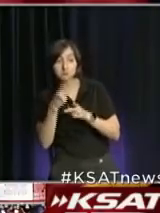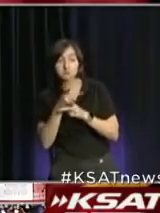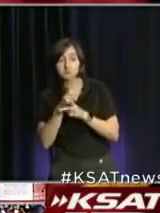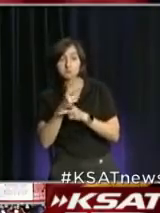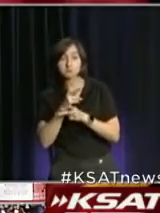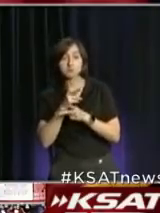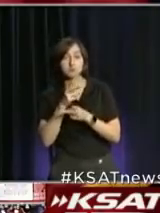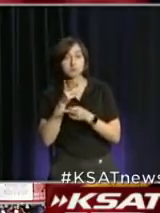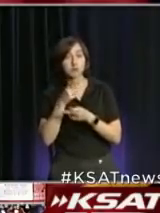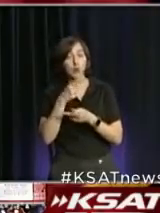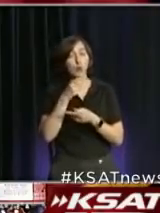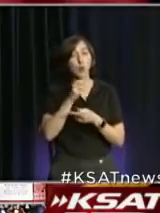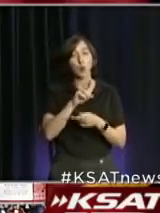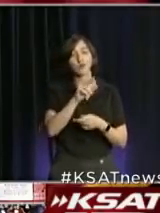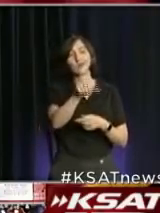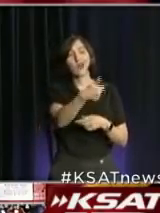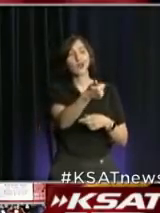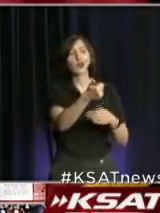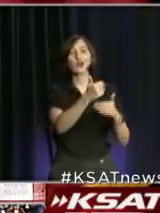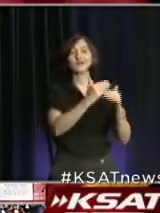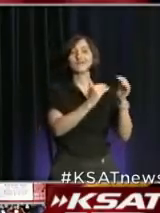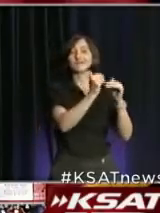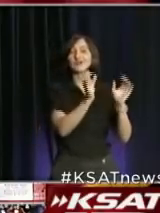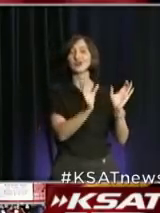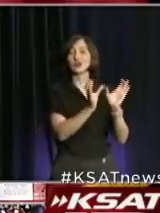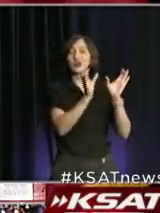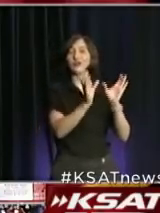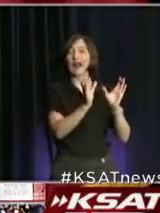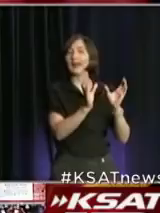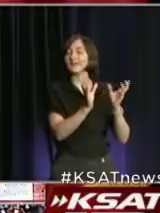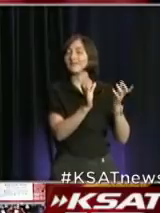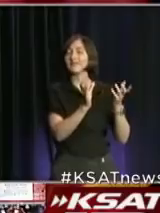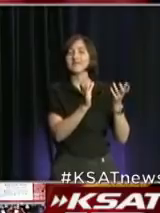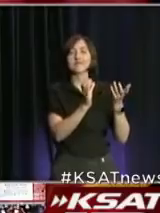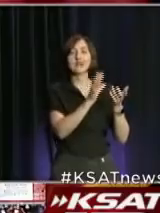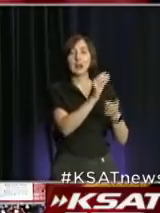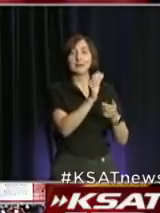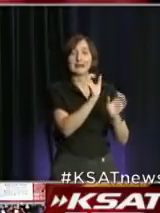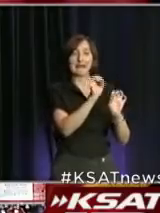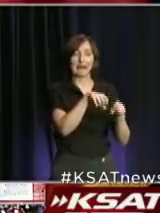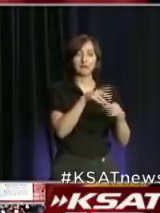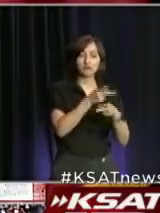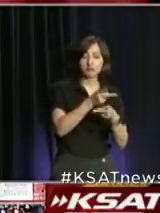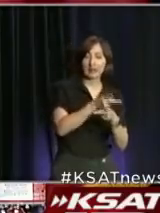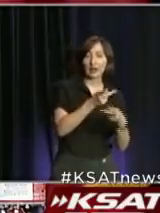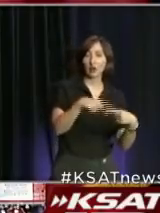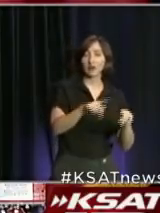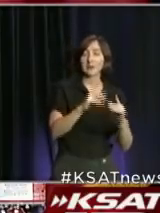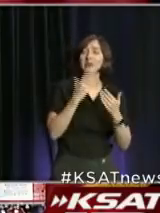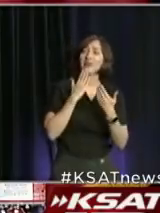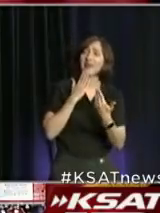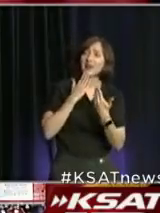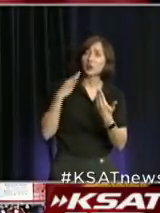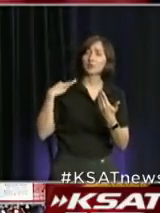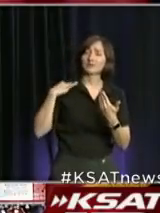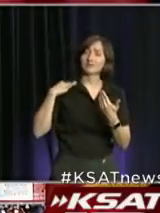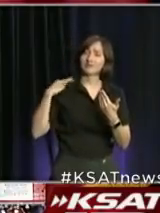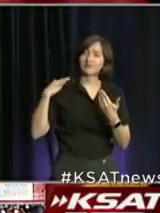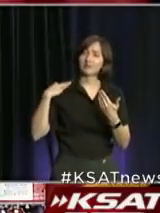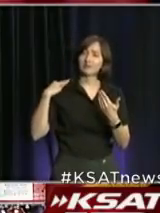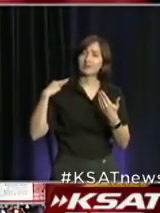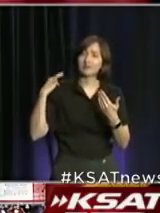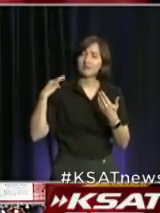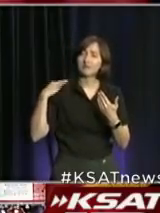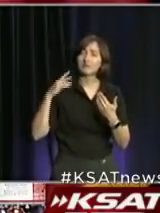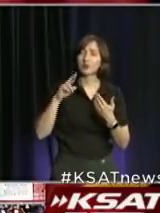So I want to thank all of the volunteers that have gone out there, particularly Commissioner Rebecca Clay